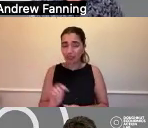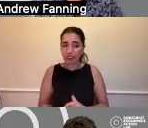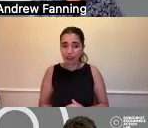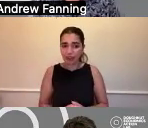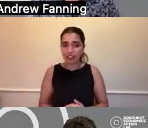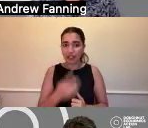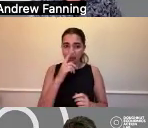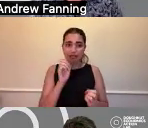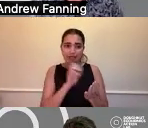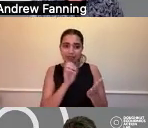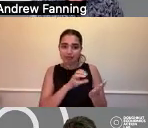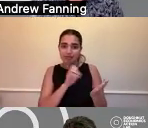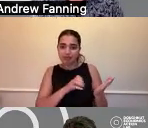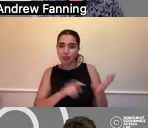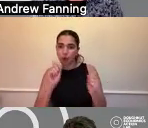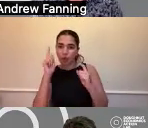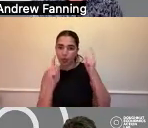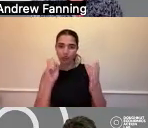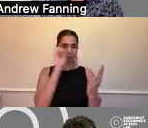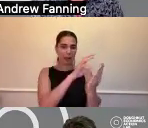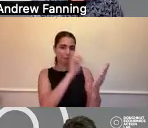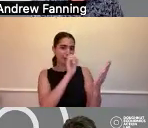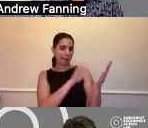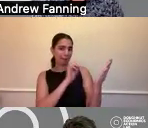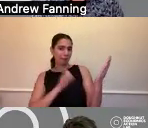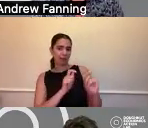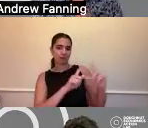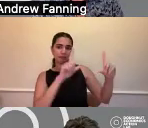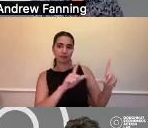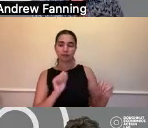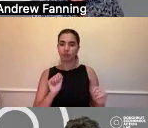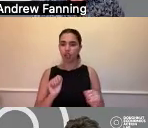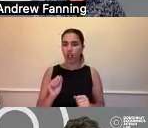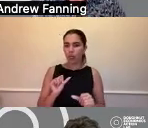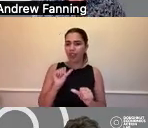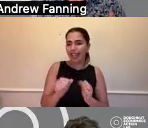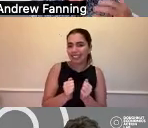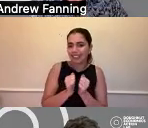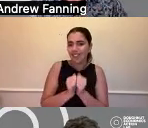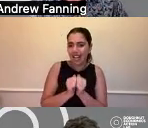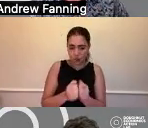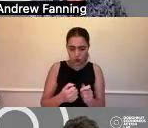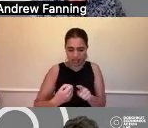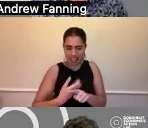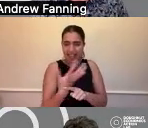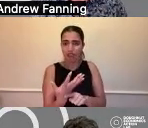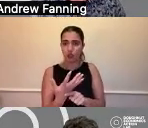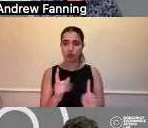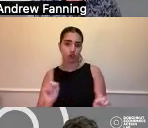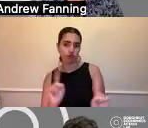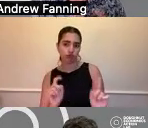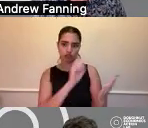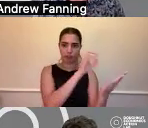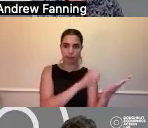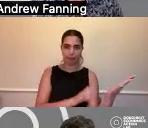can start putting your thoughts of what you think could be the next valuable evolution of this concept. And